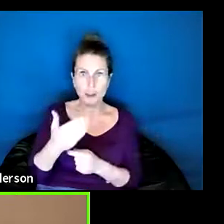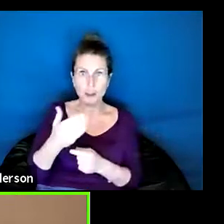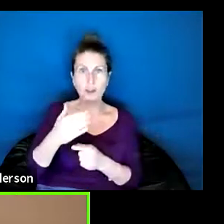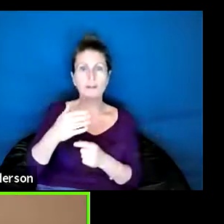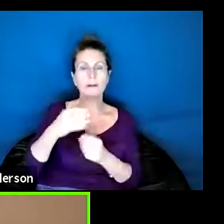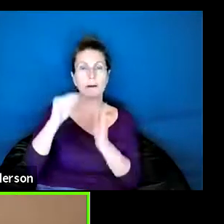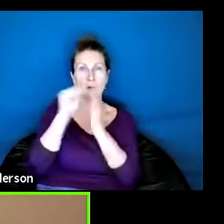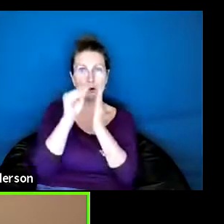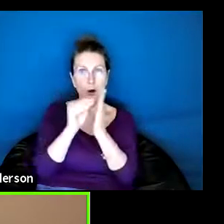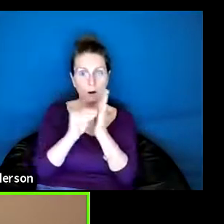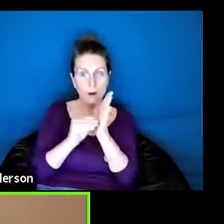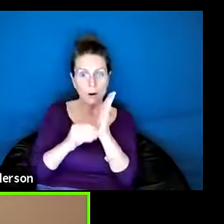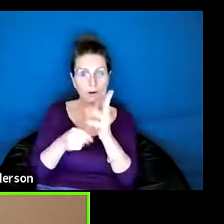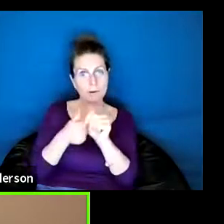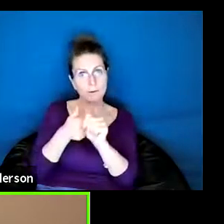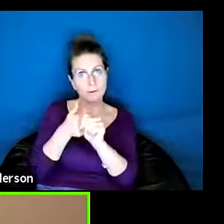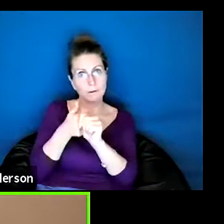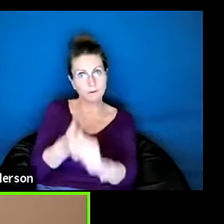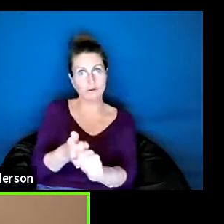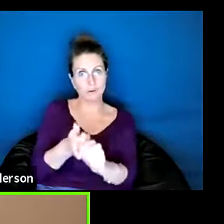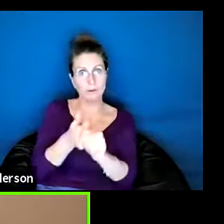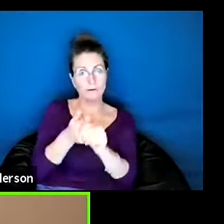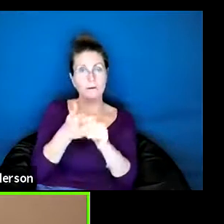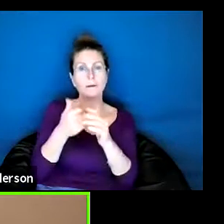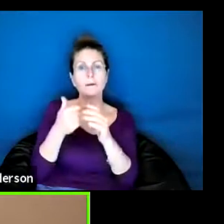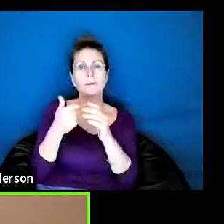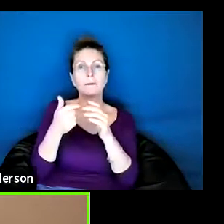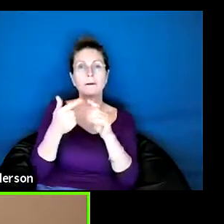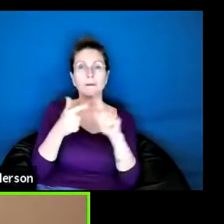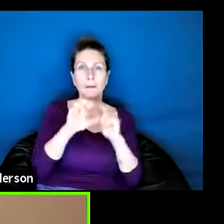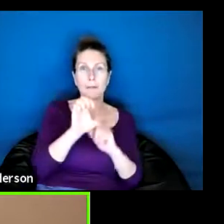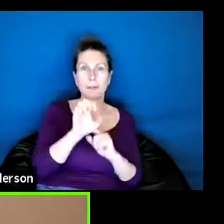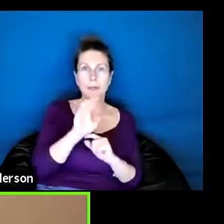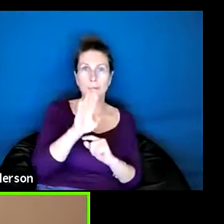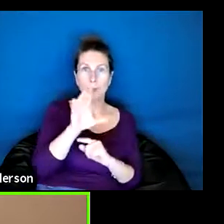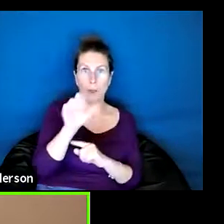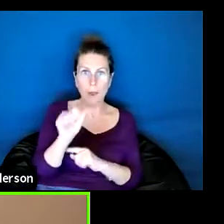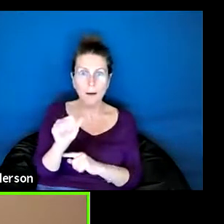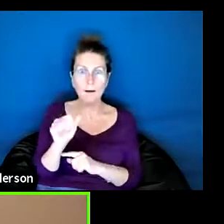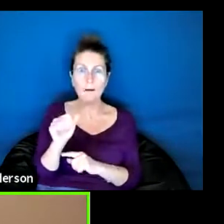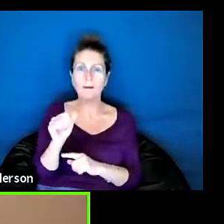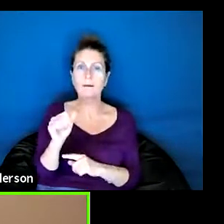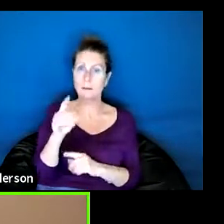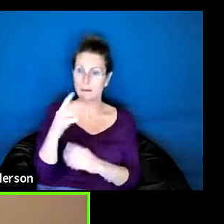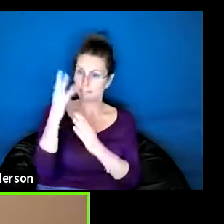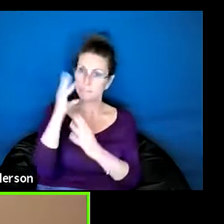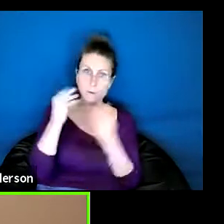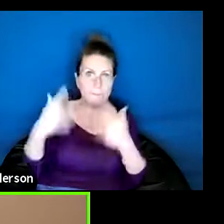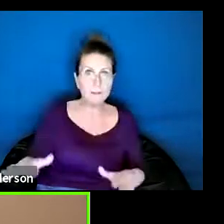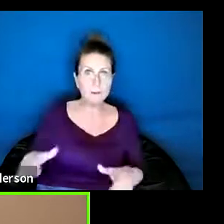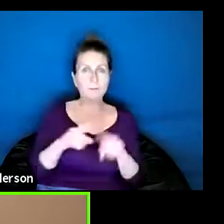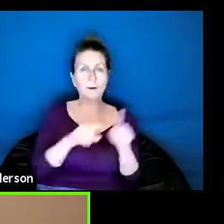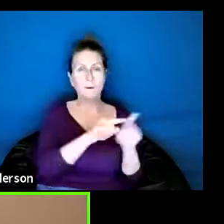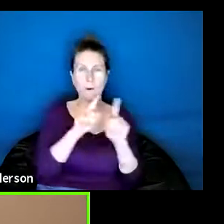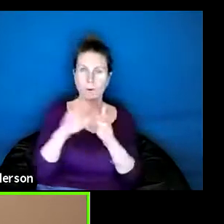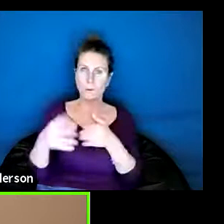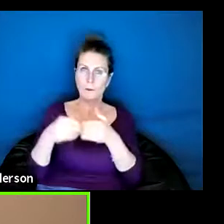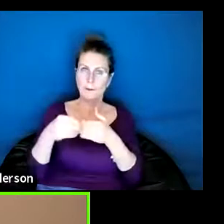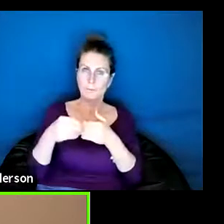or polio, immunization campaigns, but it also has to do with leadership, I